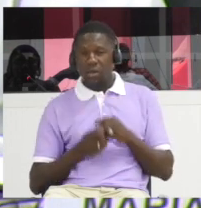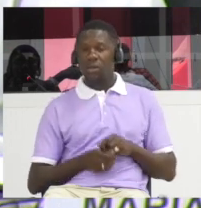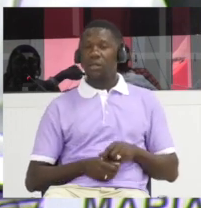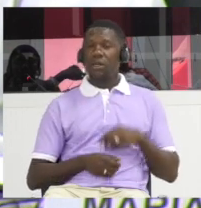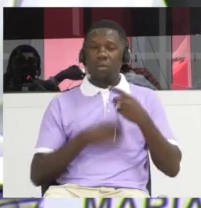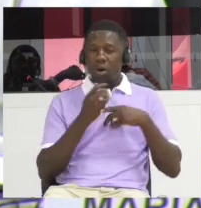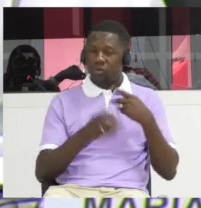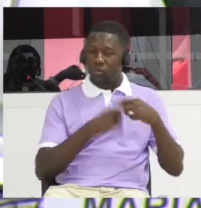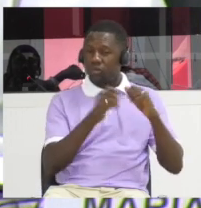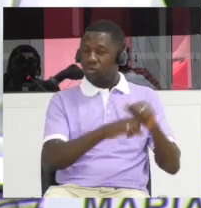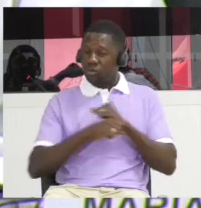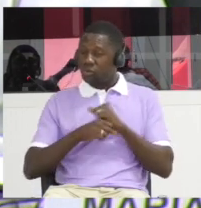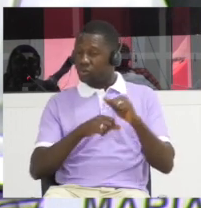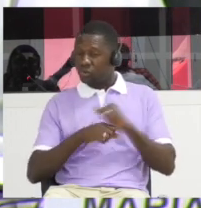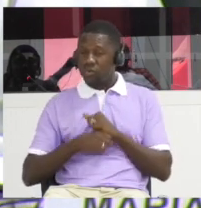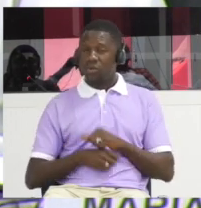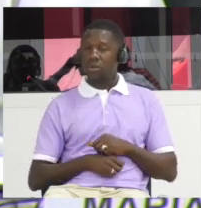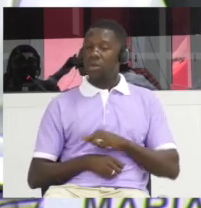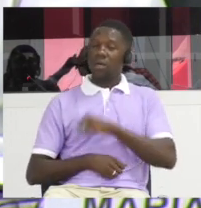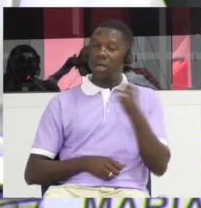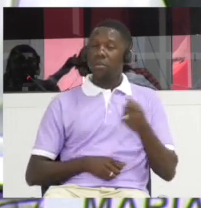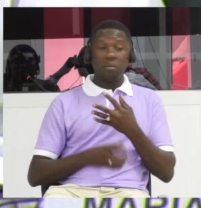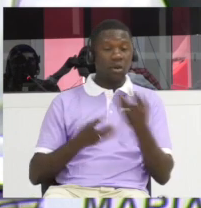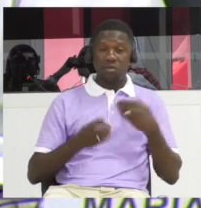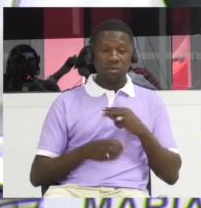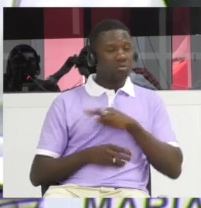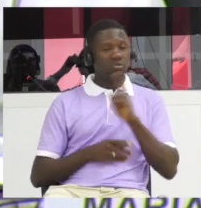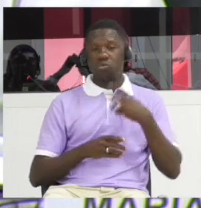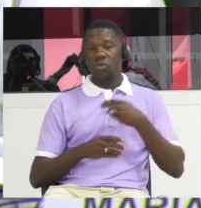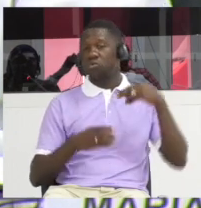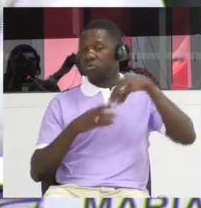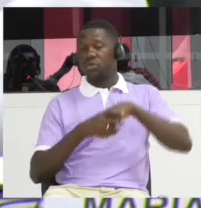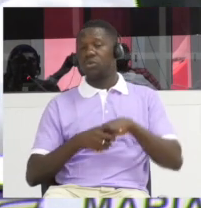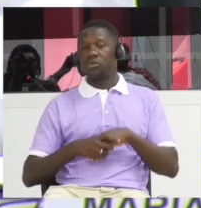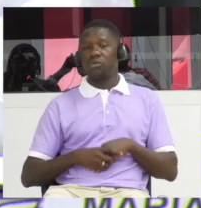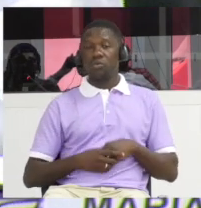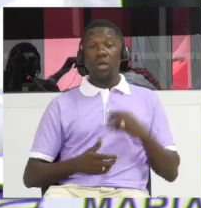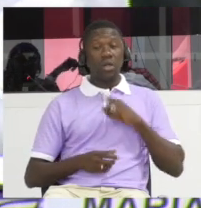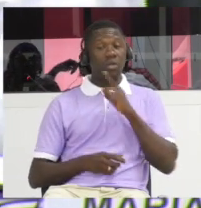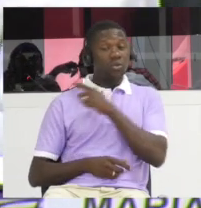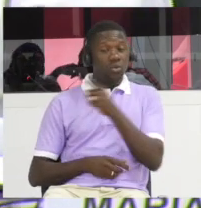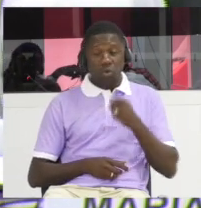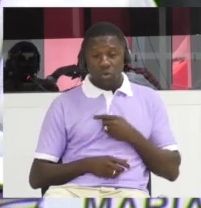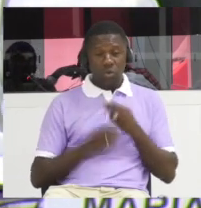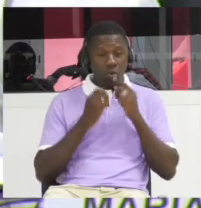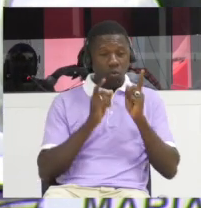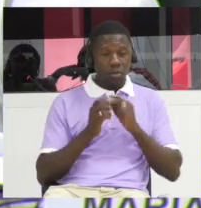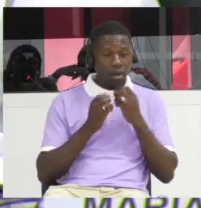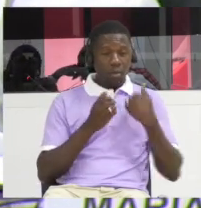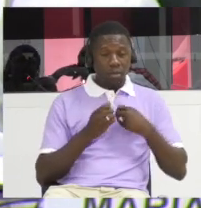and many of them panned out not to be true. Were those rumors of